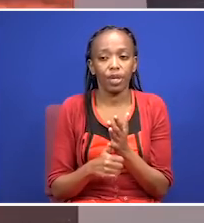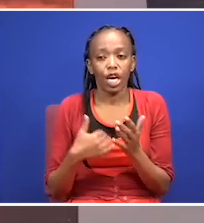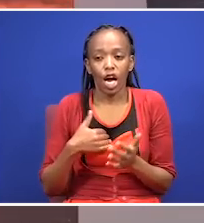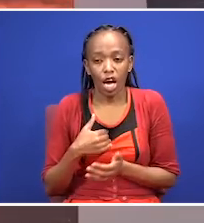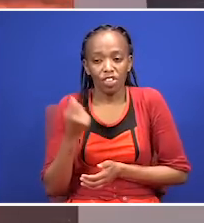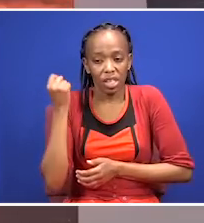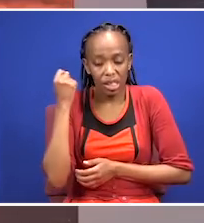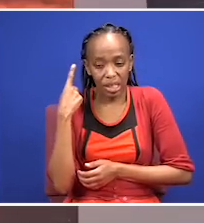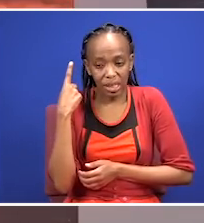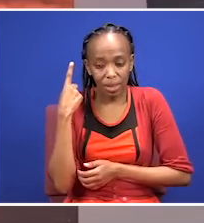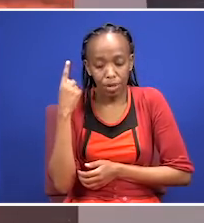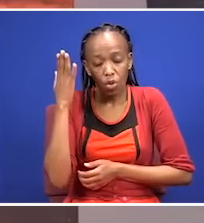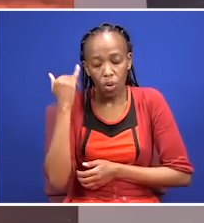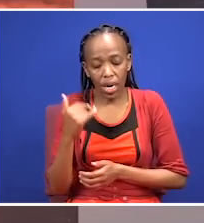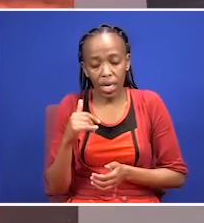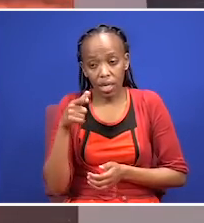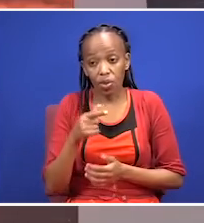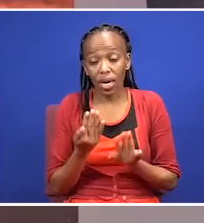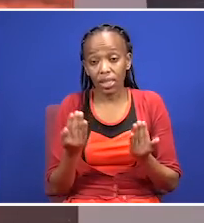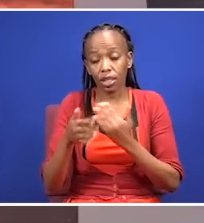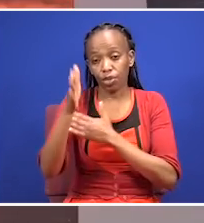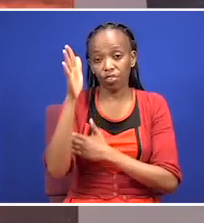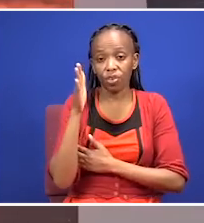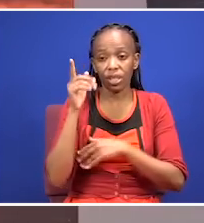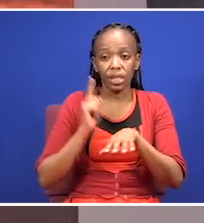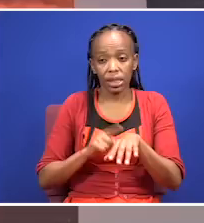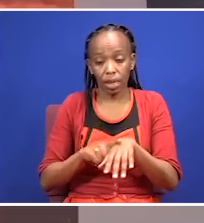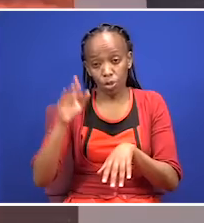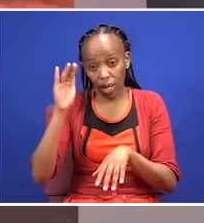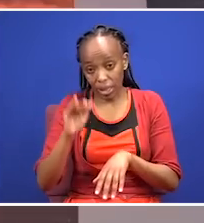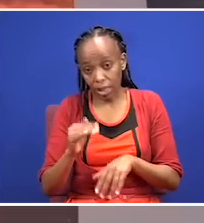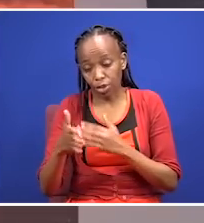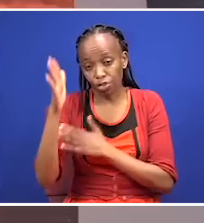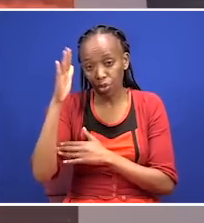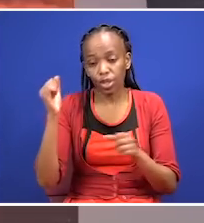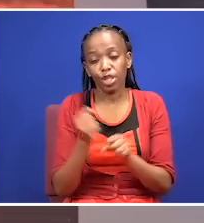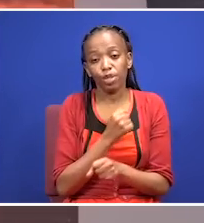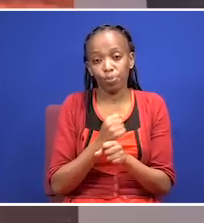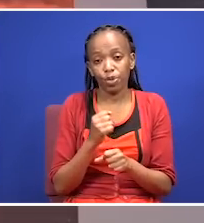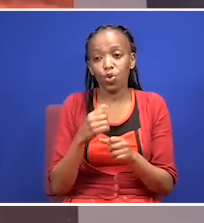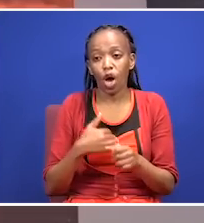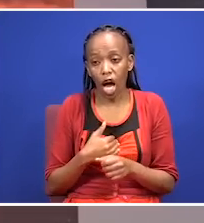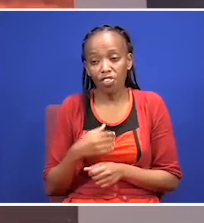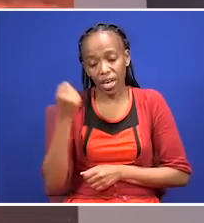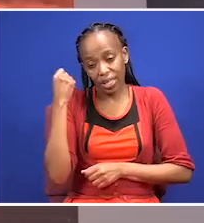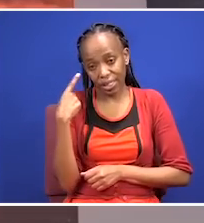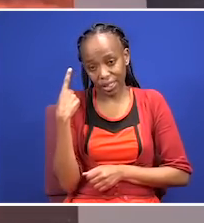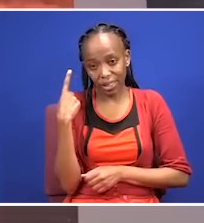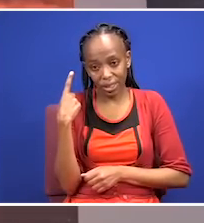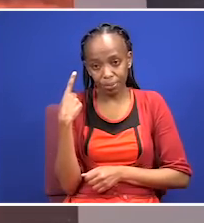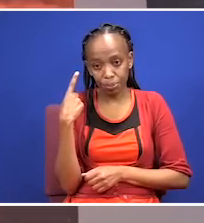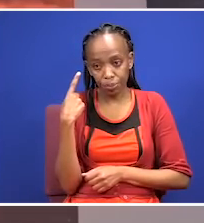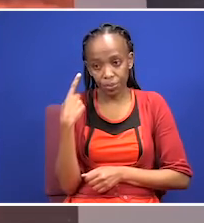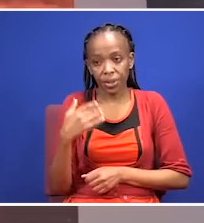having discernment because you're a child of god when you're a child of god you cannot help you will have discernment